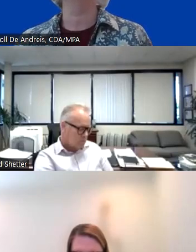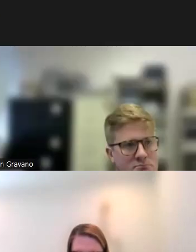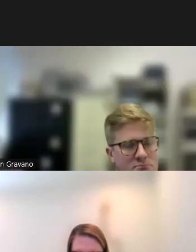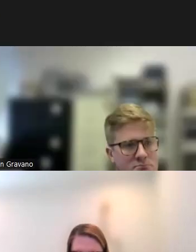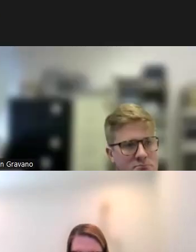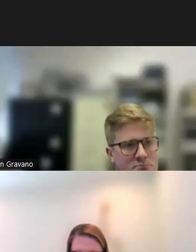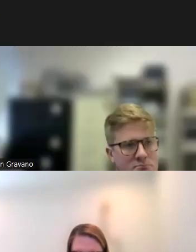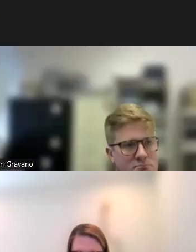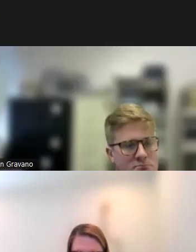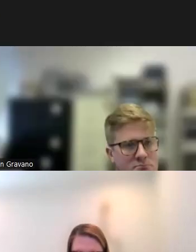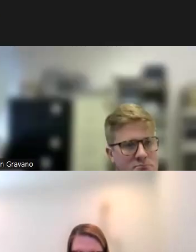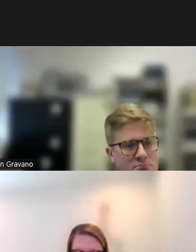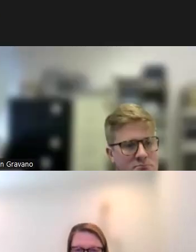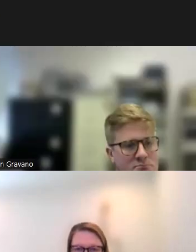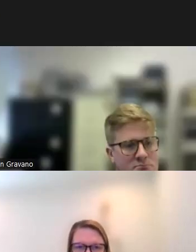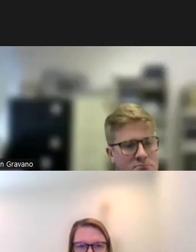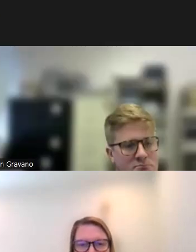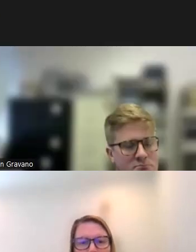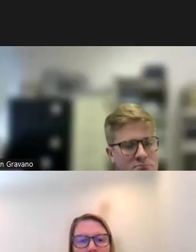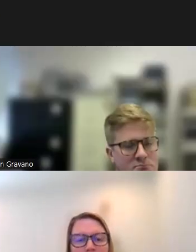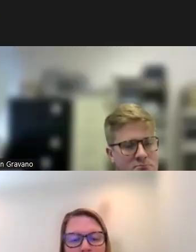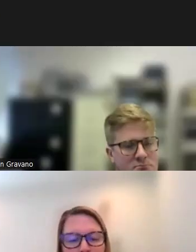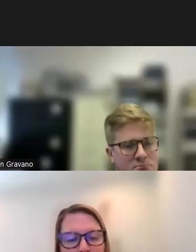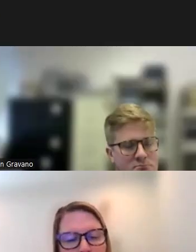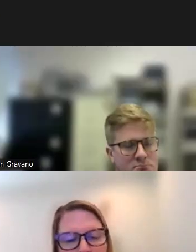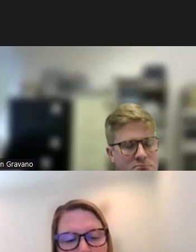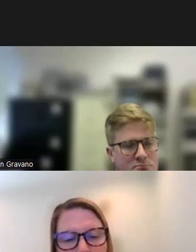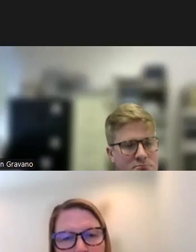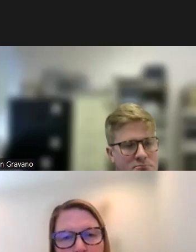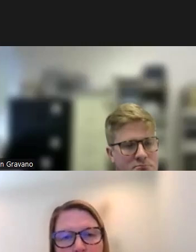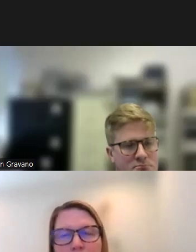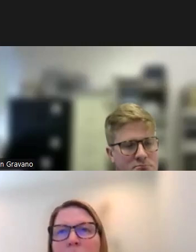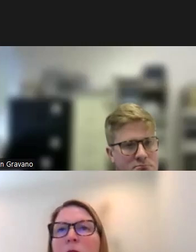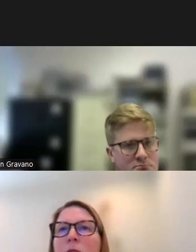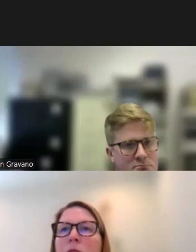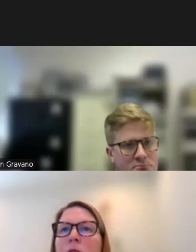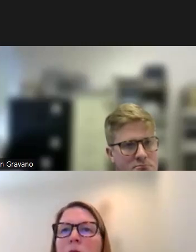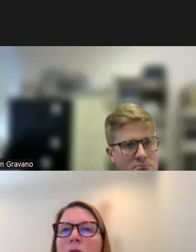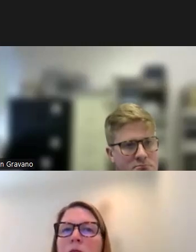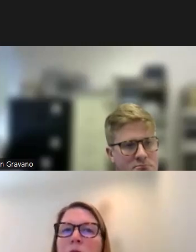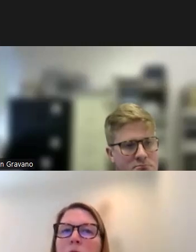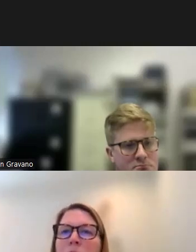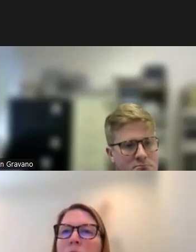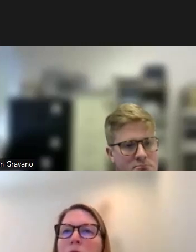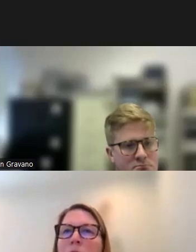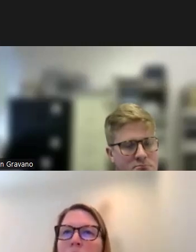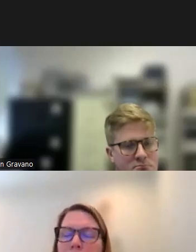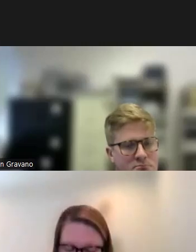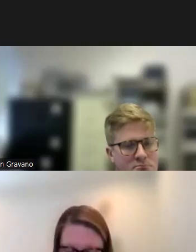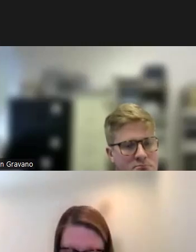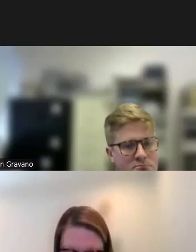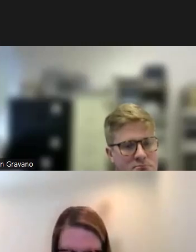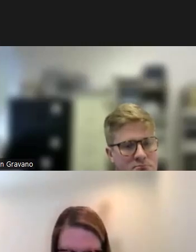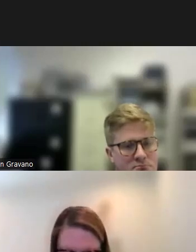have the work done or find a way to get that done. And I've done some work on the access to justice side, where the way we